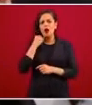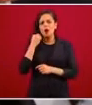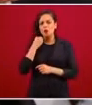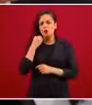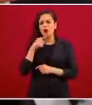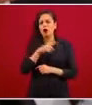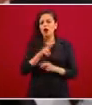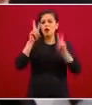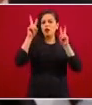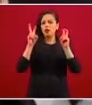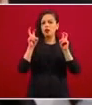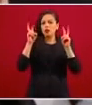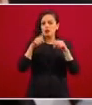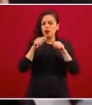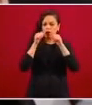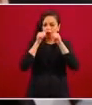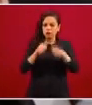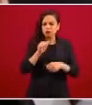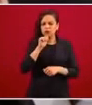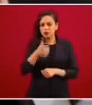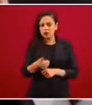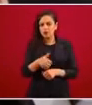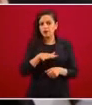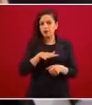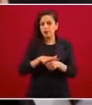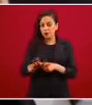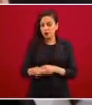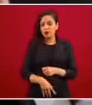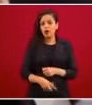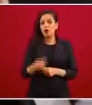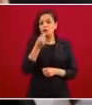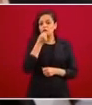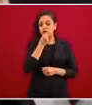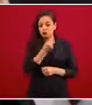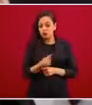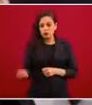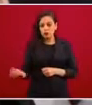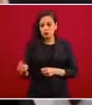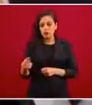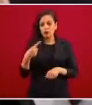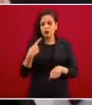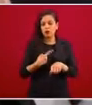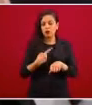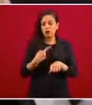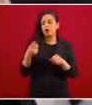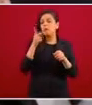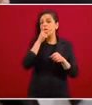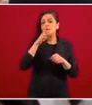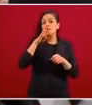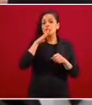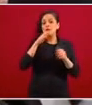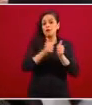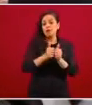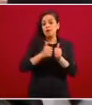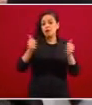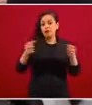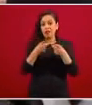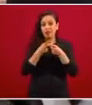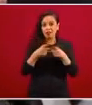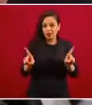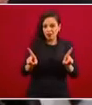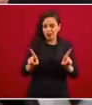and they had talked to me about a topic that we have barely talked about, which is the situation of children